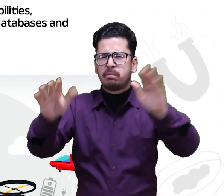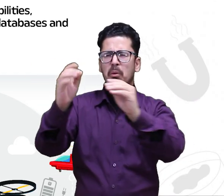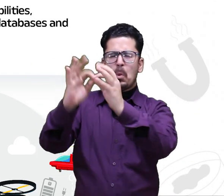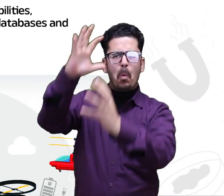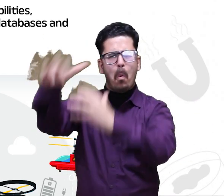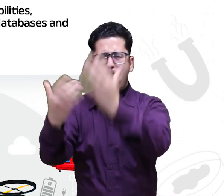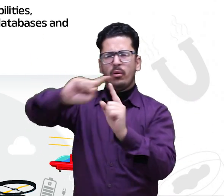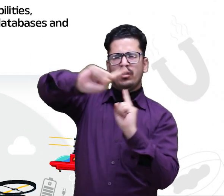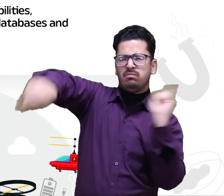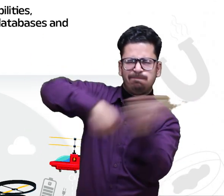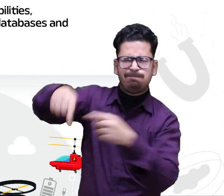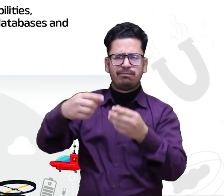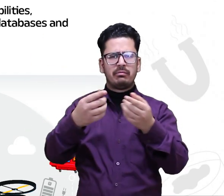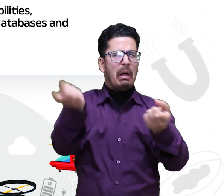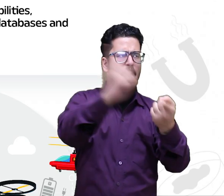analysis.